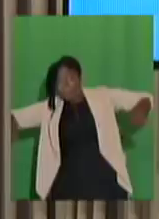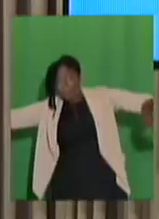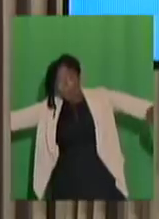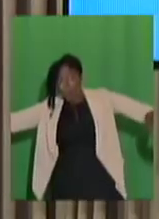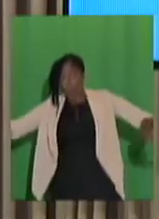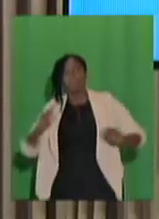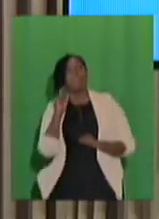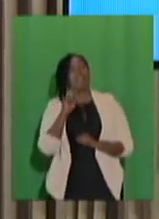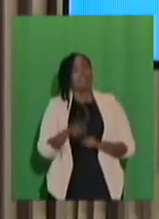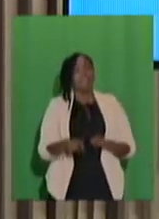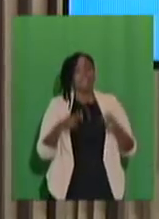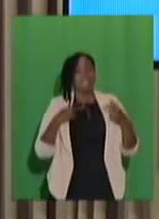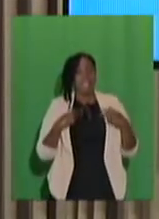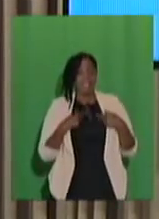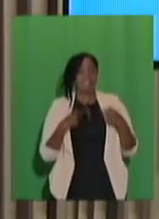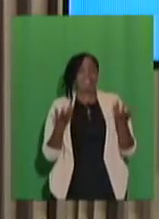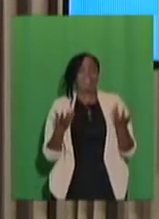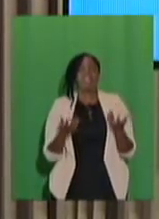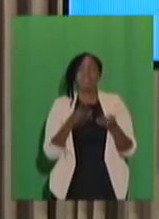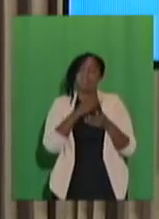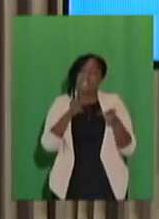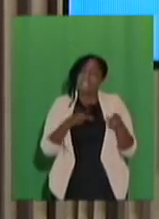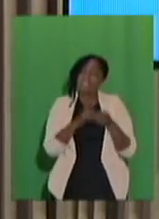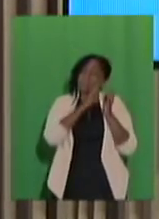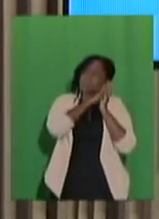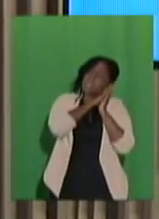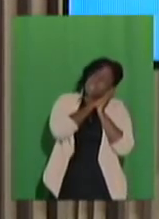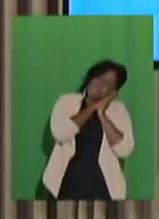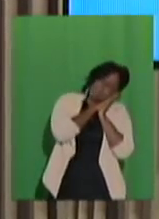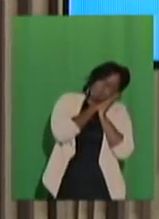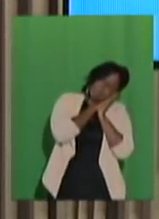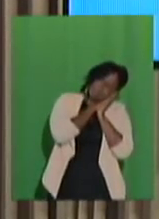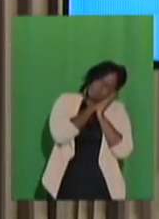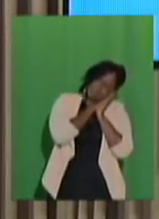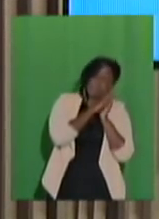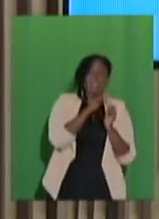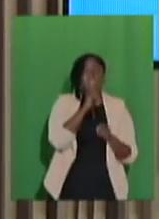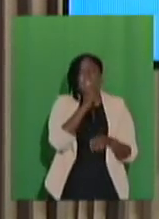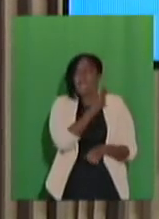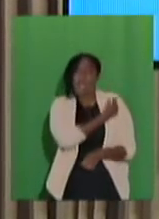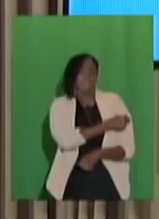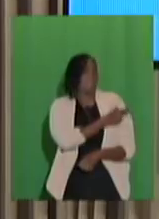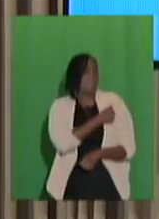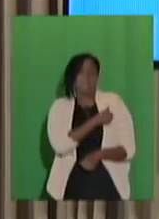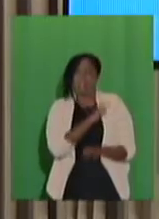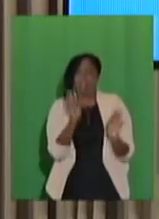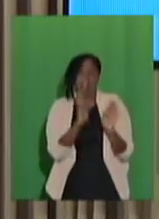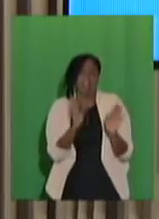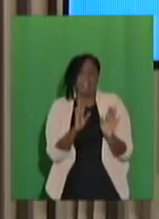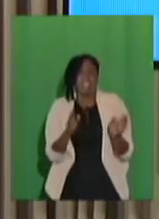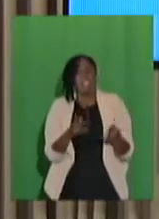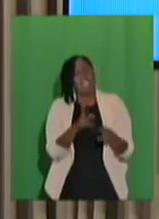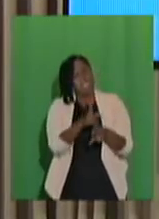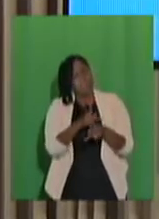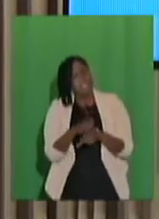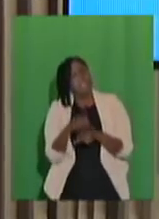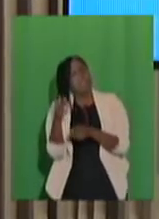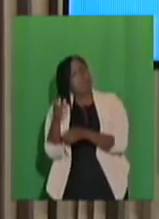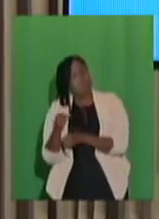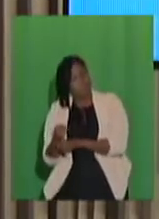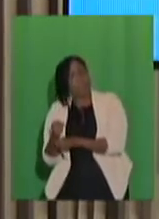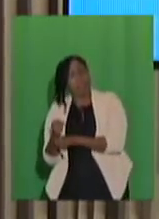must have sleeping accommodation. These are not hospitals. These are just what you might call holding bays, as we did in